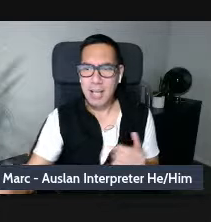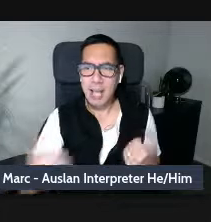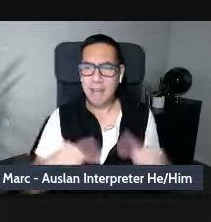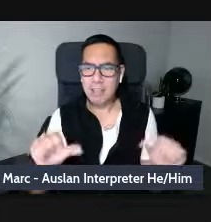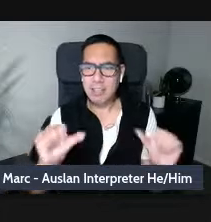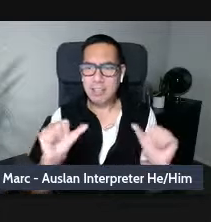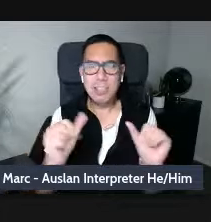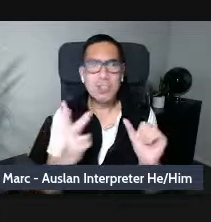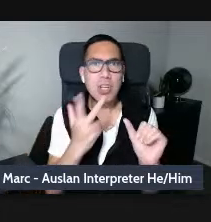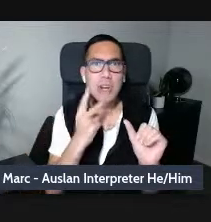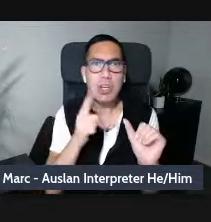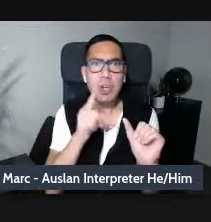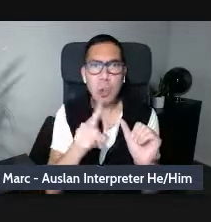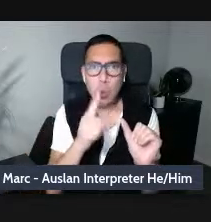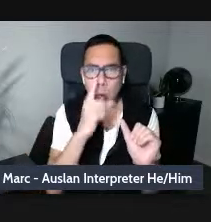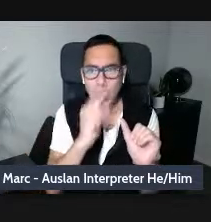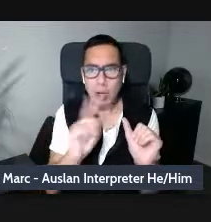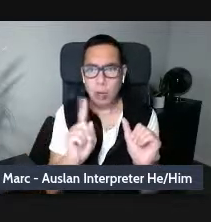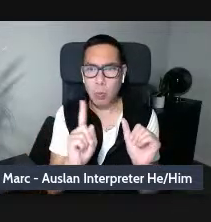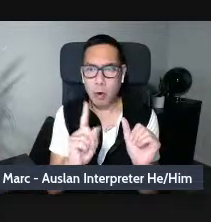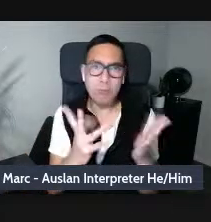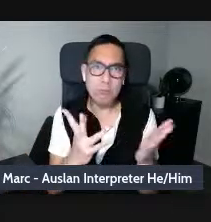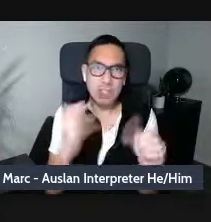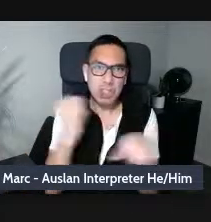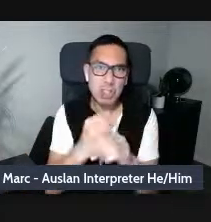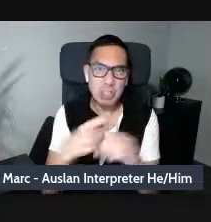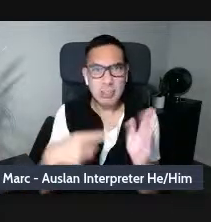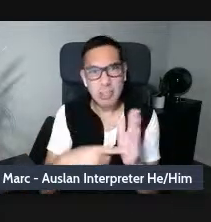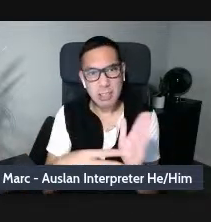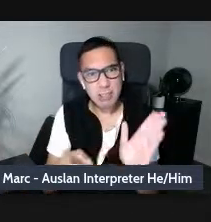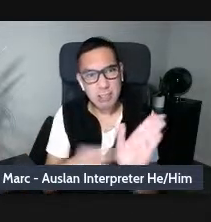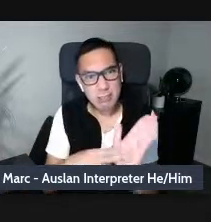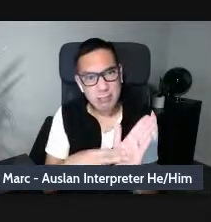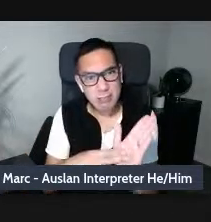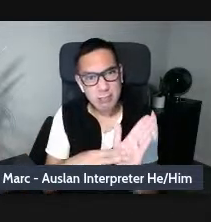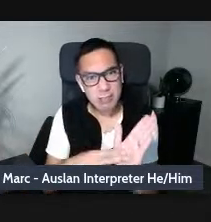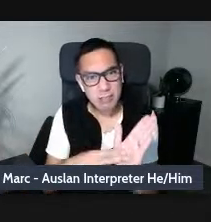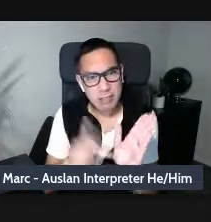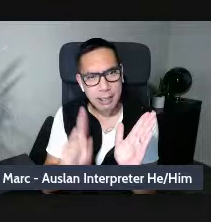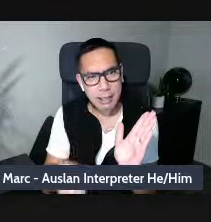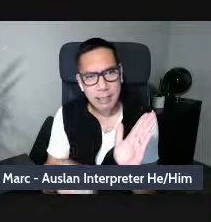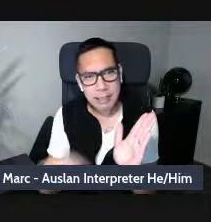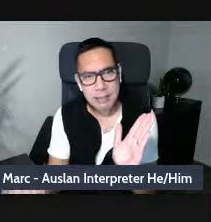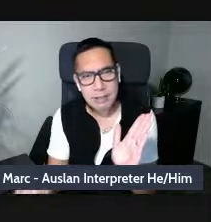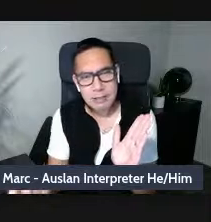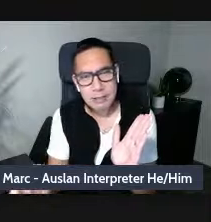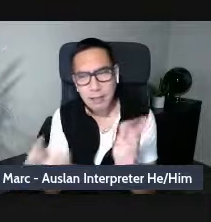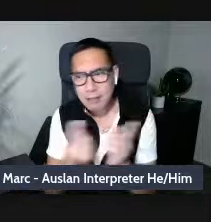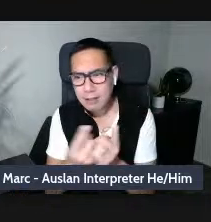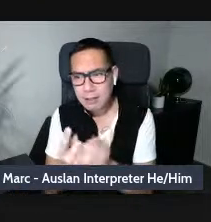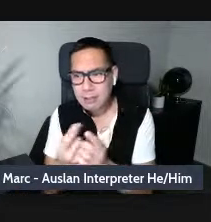if you treat with GTN, if we click on the next thing, Jill,